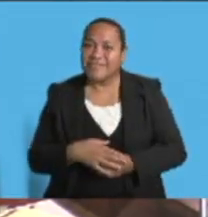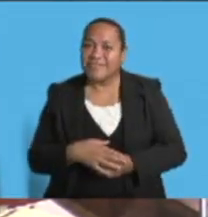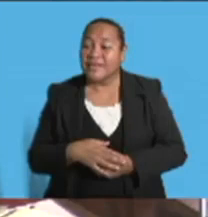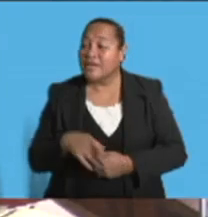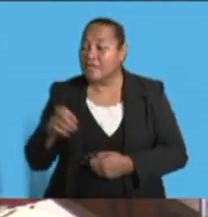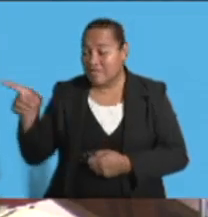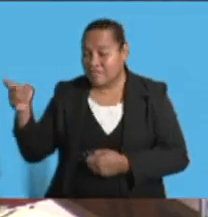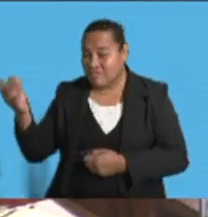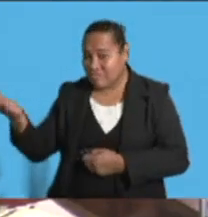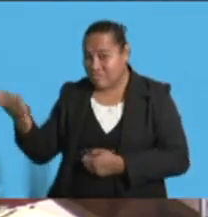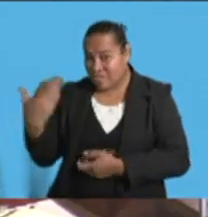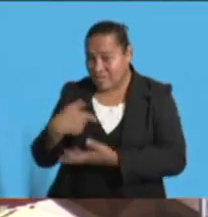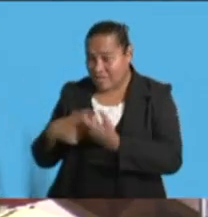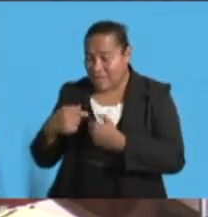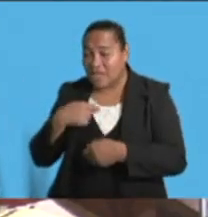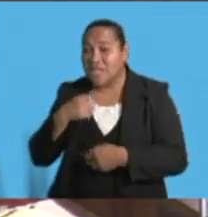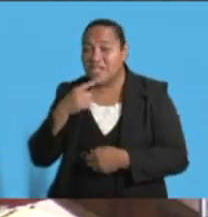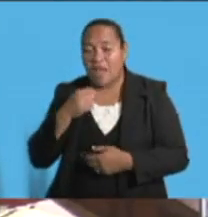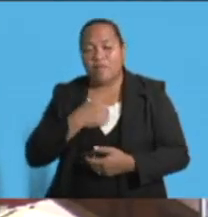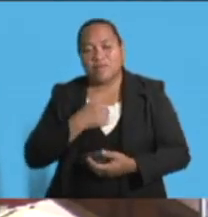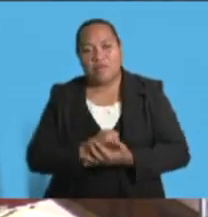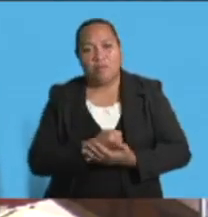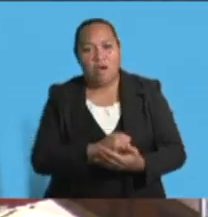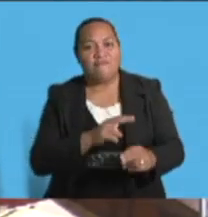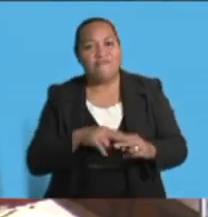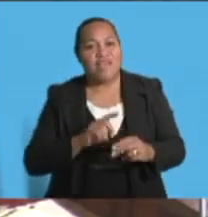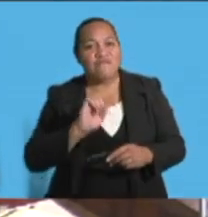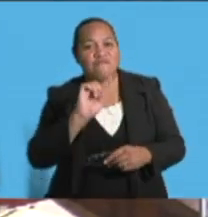And he told me he supports the Fiji First